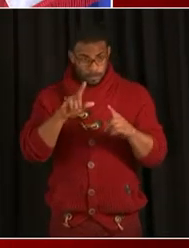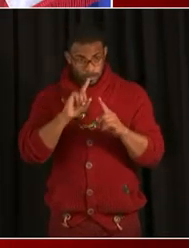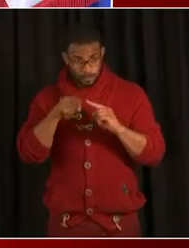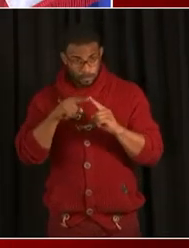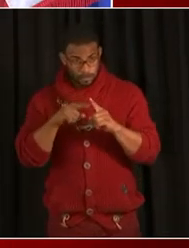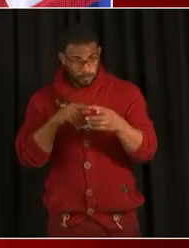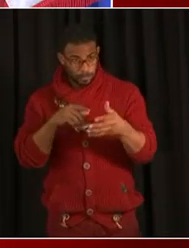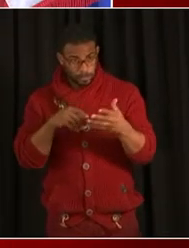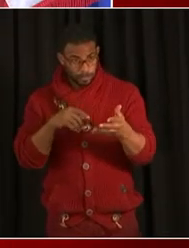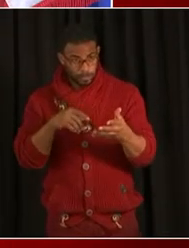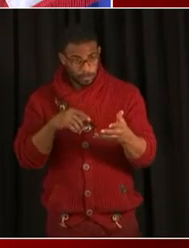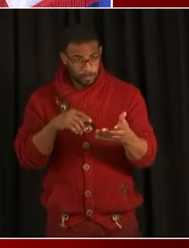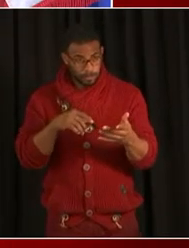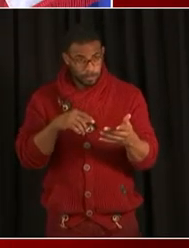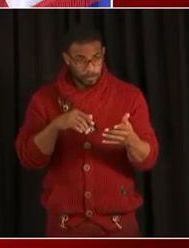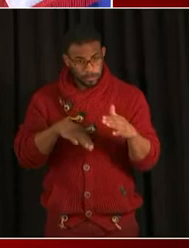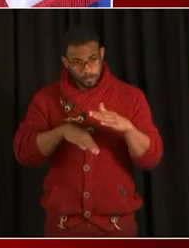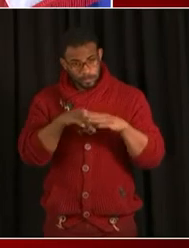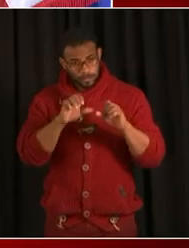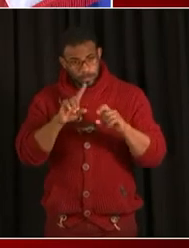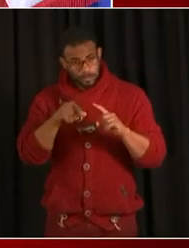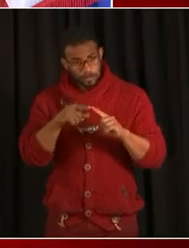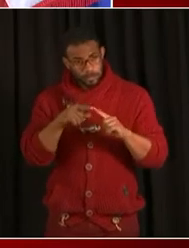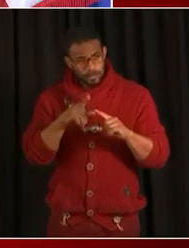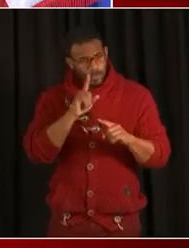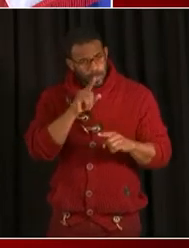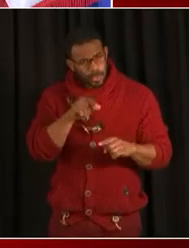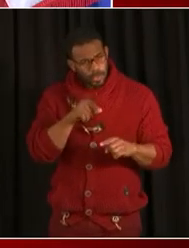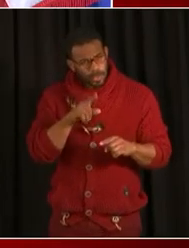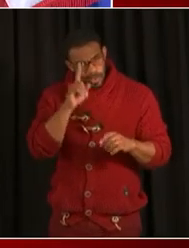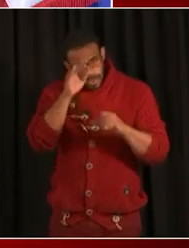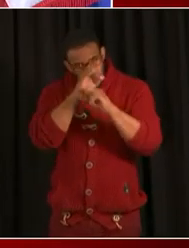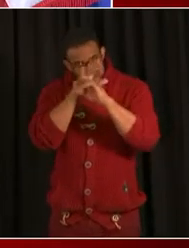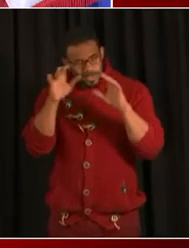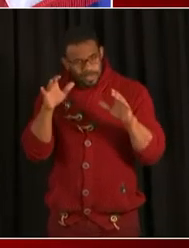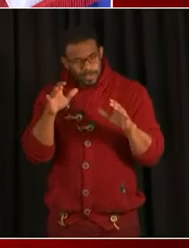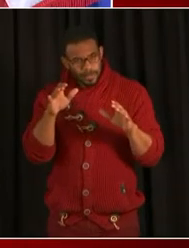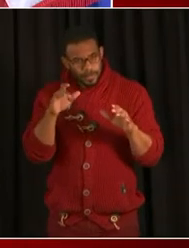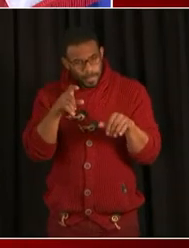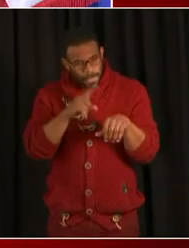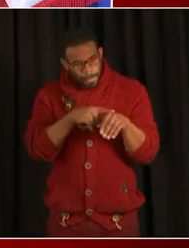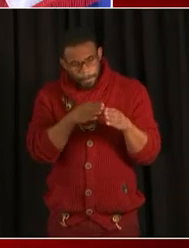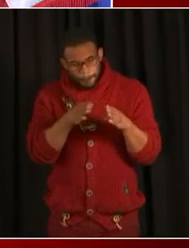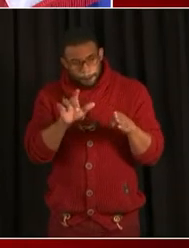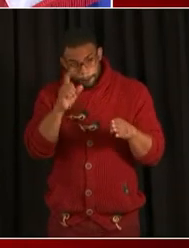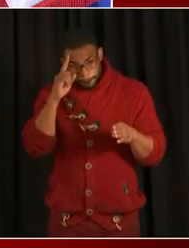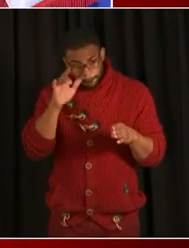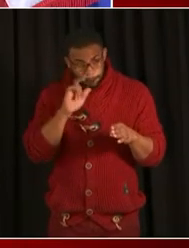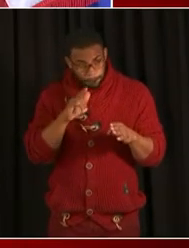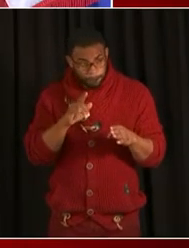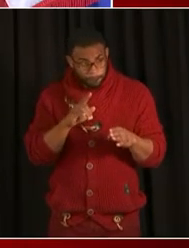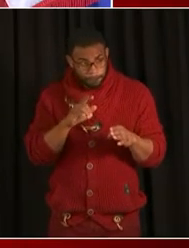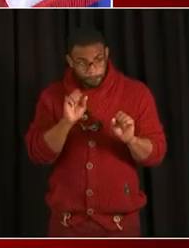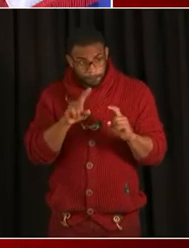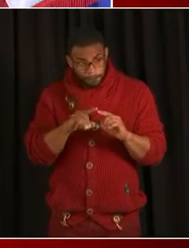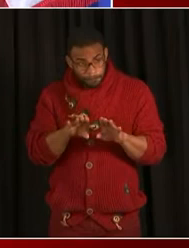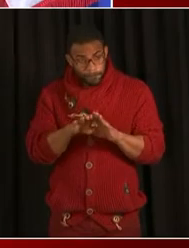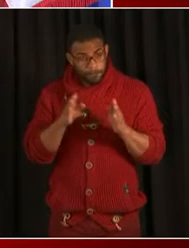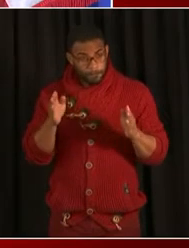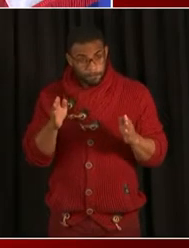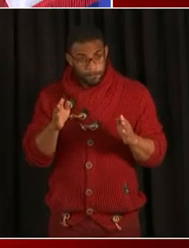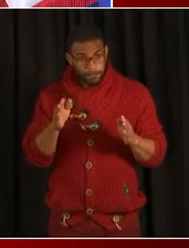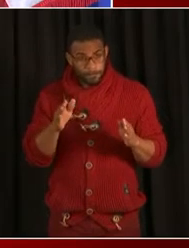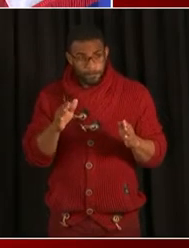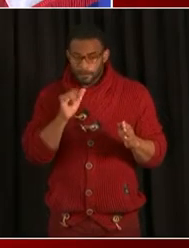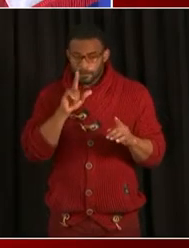when you talk about sort of the capacity limits, are you envisioning a time where you think you'll be able to